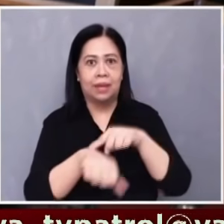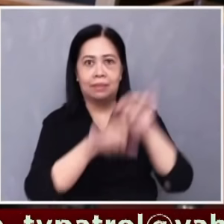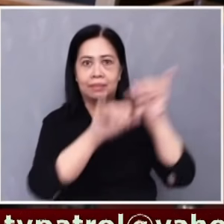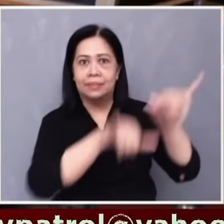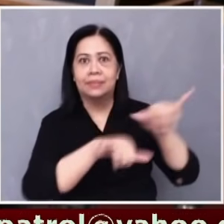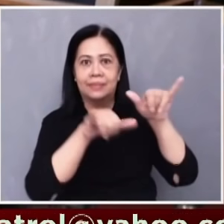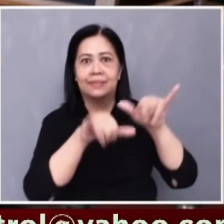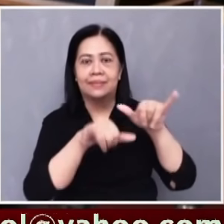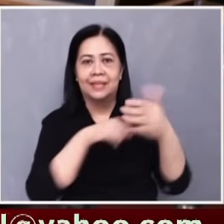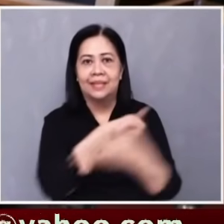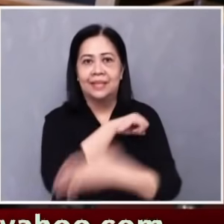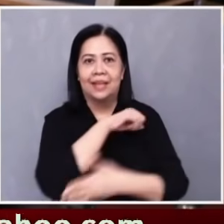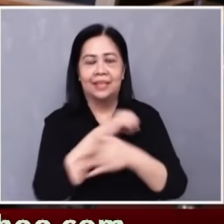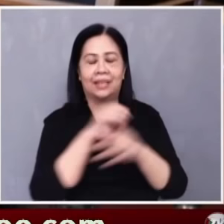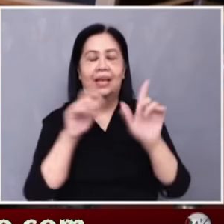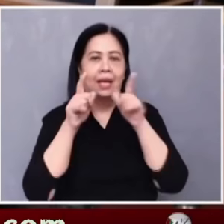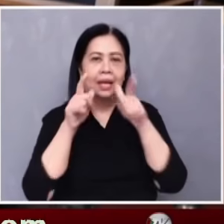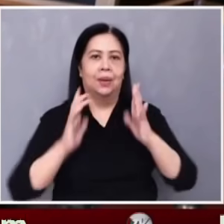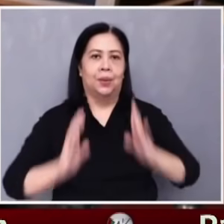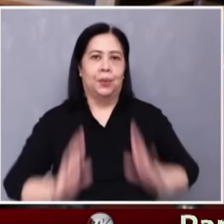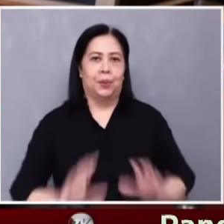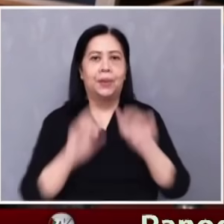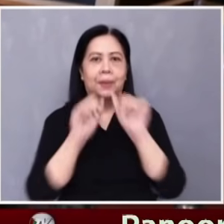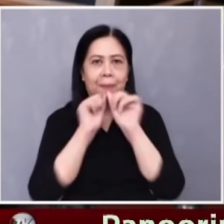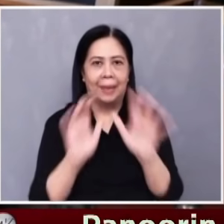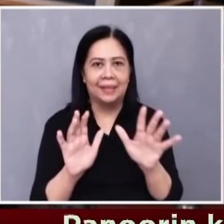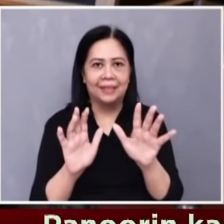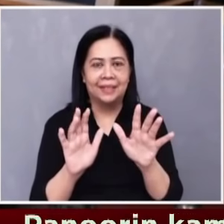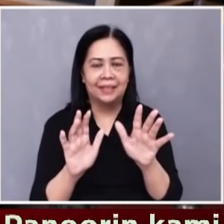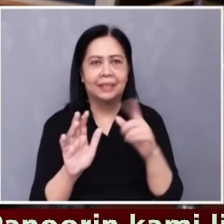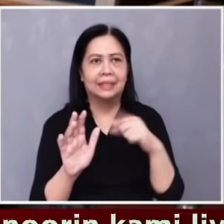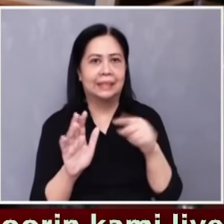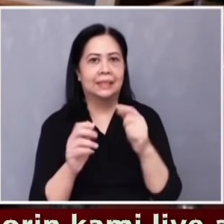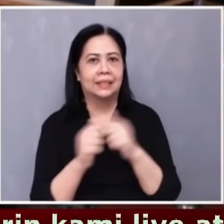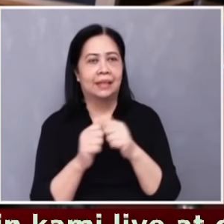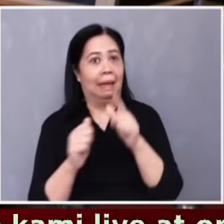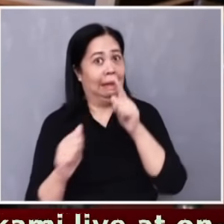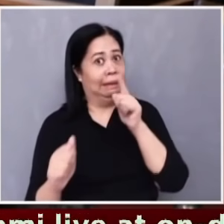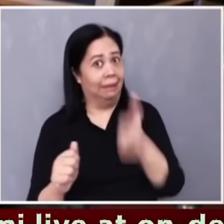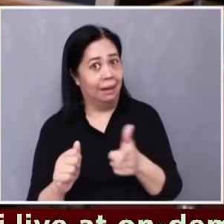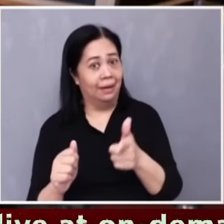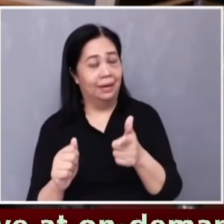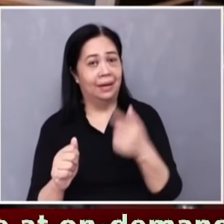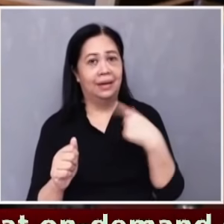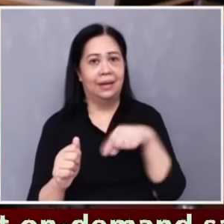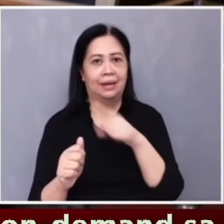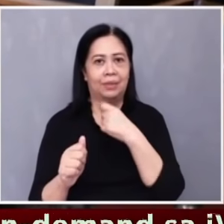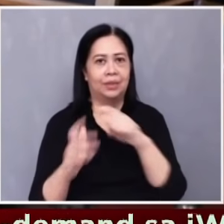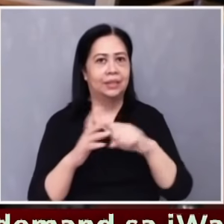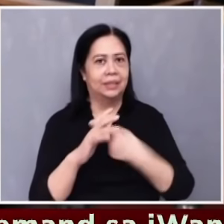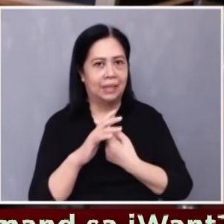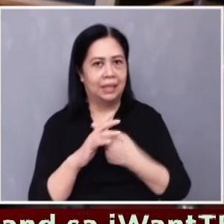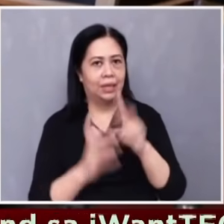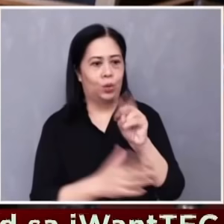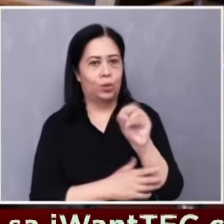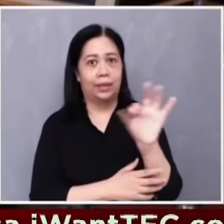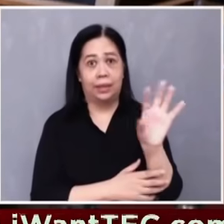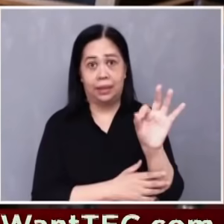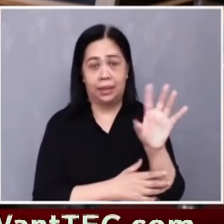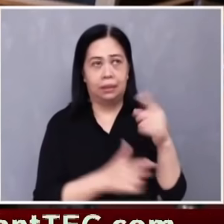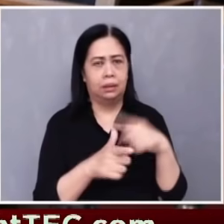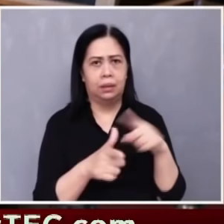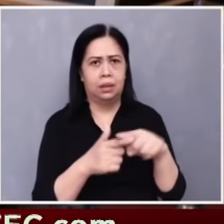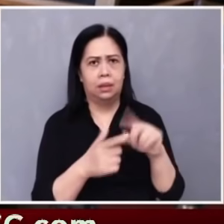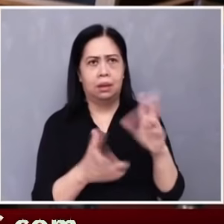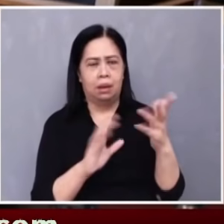that was a real blessing. Mm-hmm. And that was sort of dumb luck because we started shooting in 2019 and then we had to come